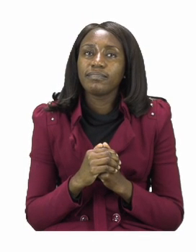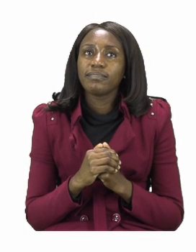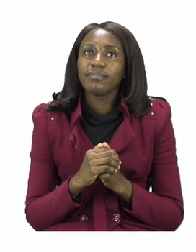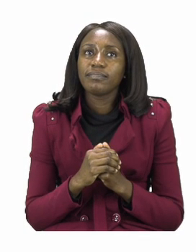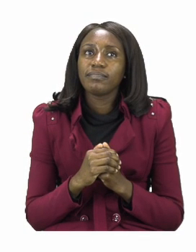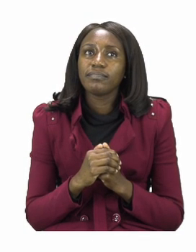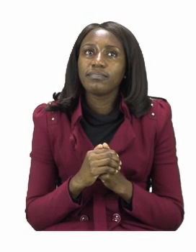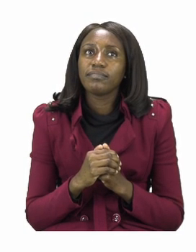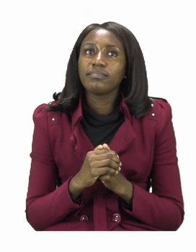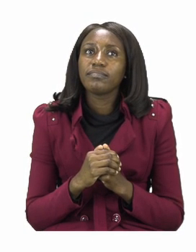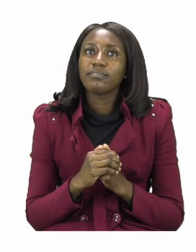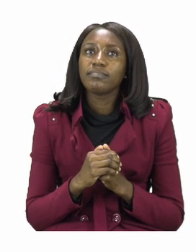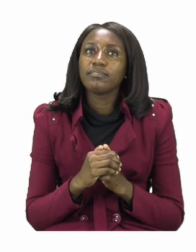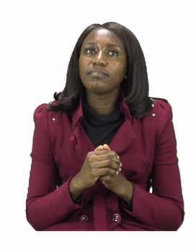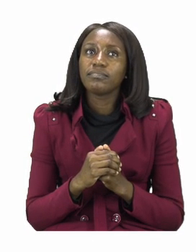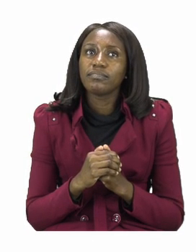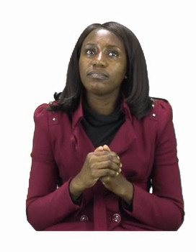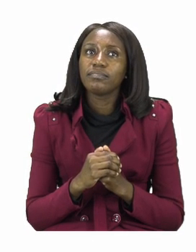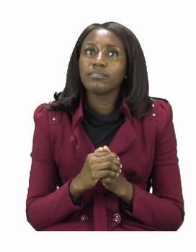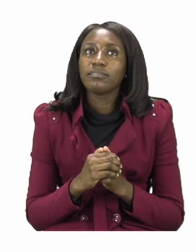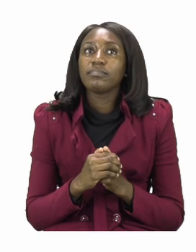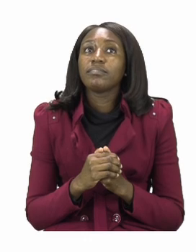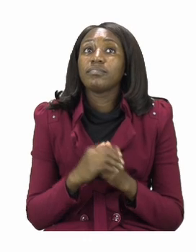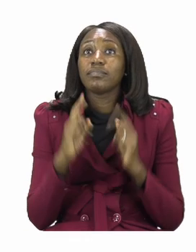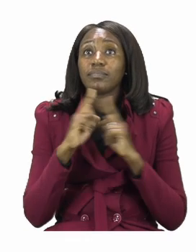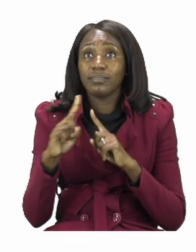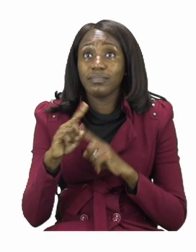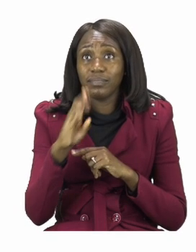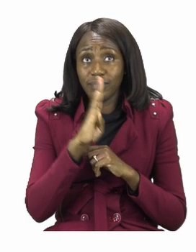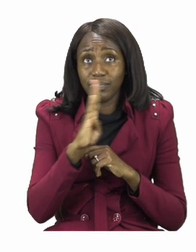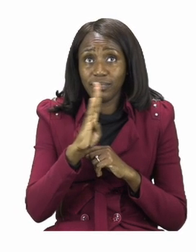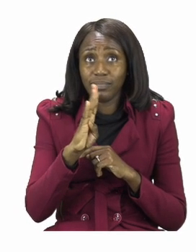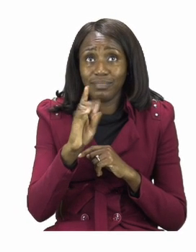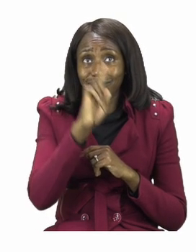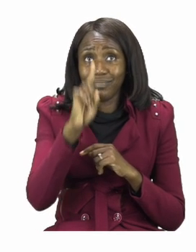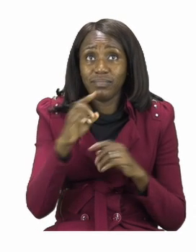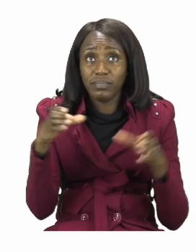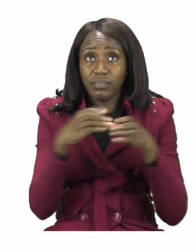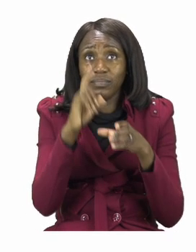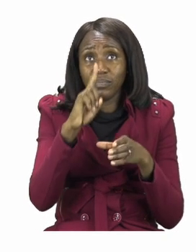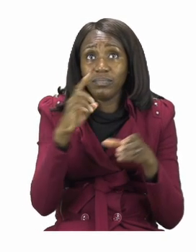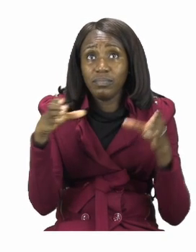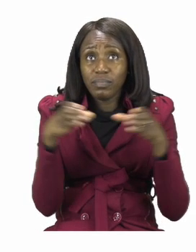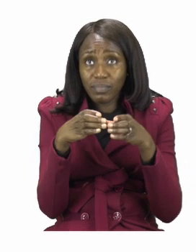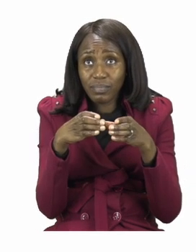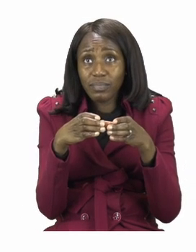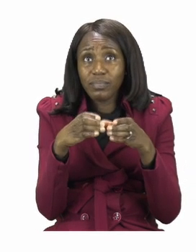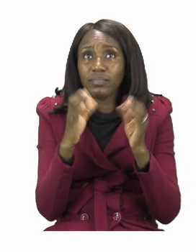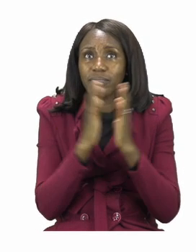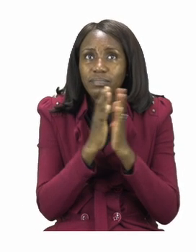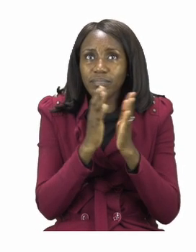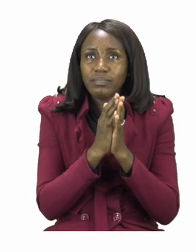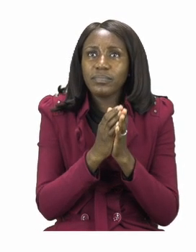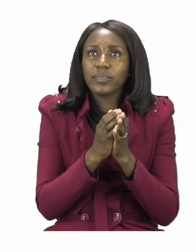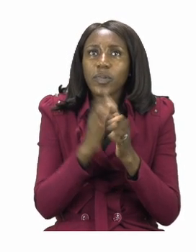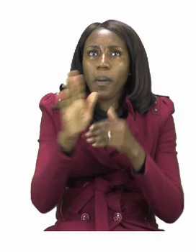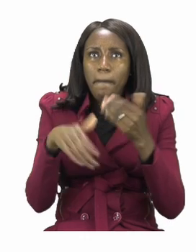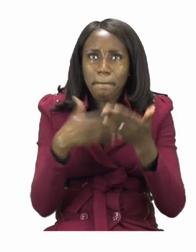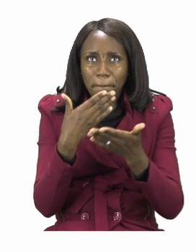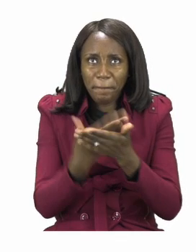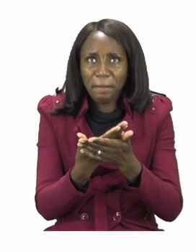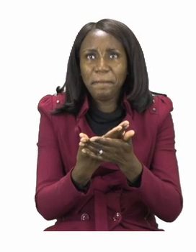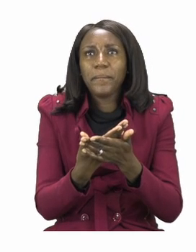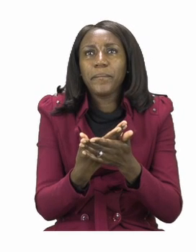are told that Miss Botha asked the grade 1 class to bring pictures of road